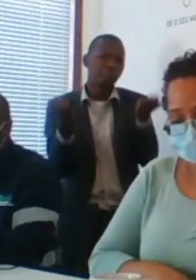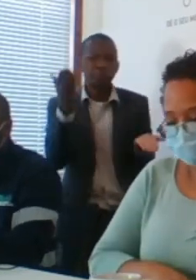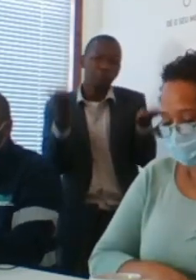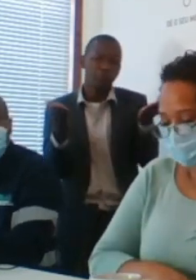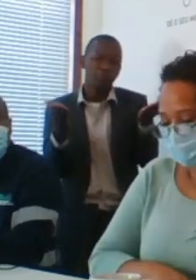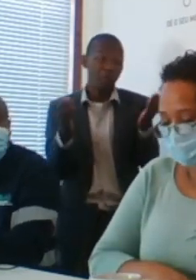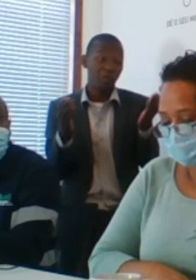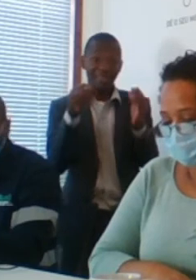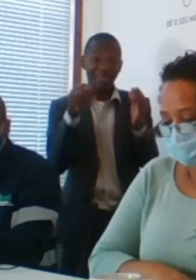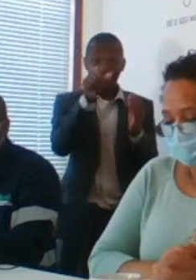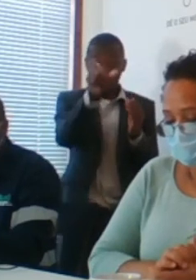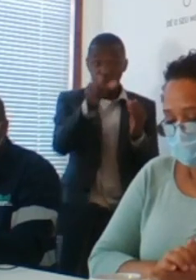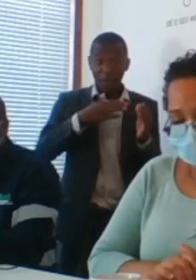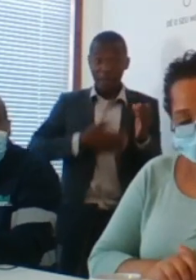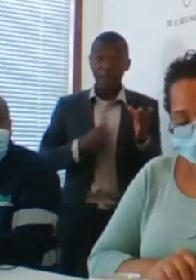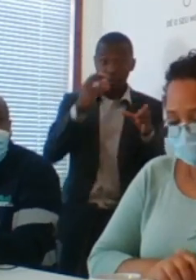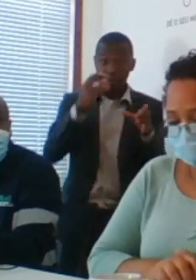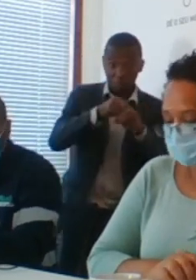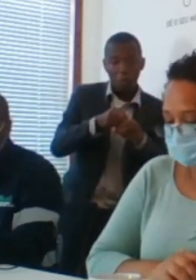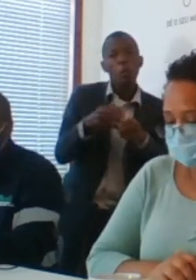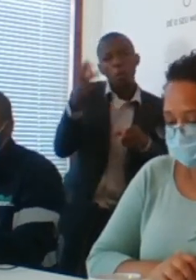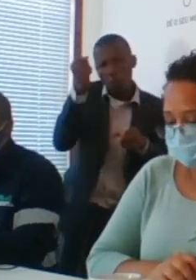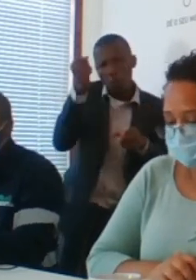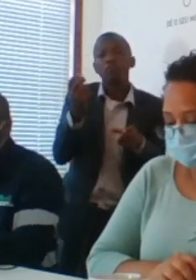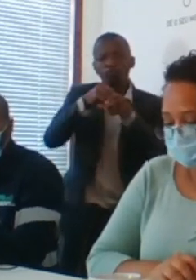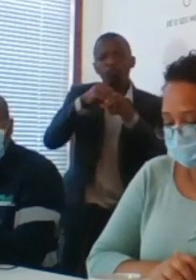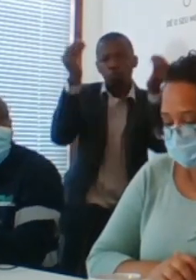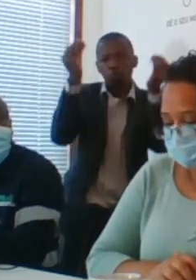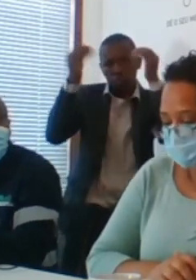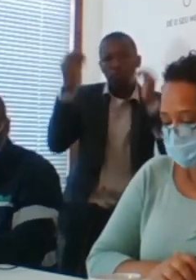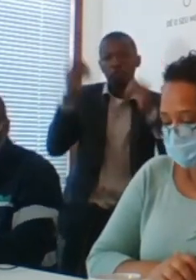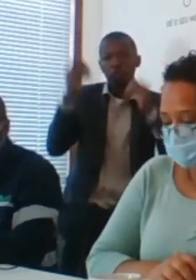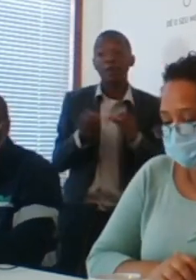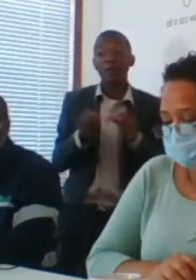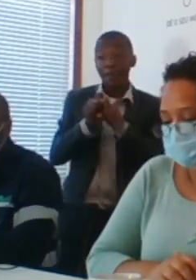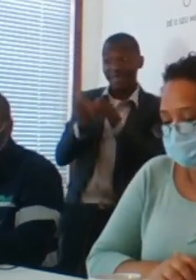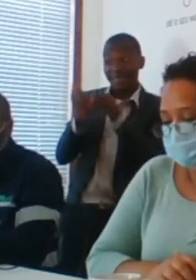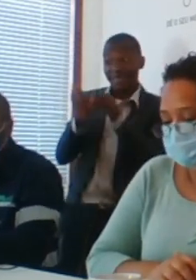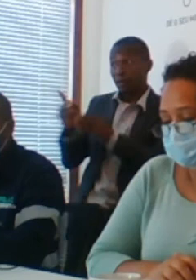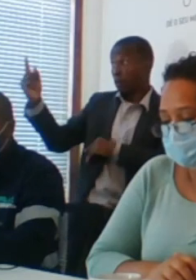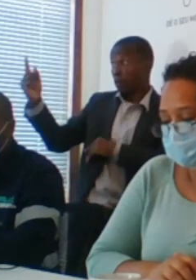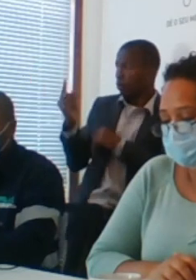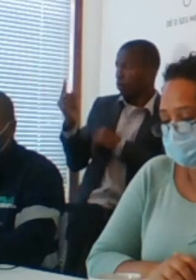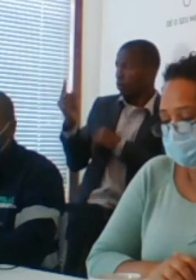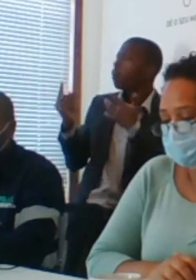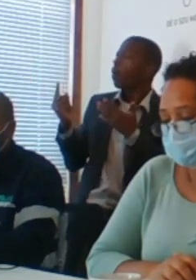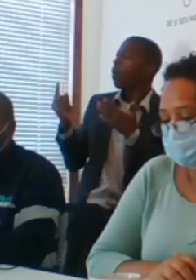these are the customized courses depending on the needs of the company. We see them with the company and we customize the course according to the company